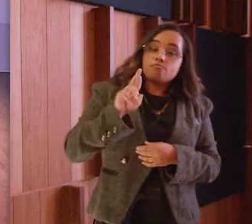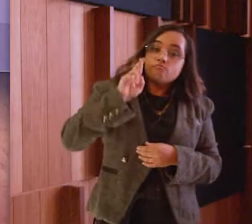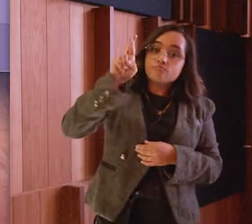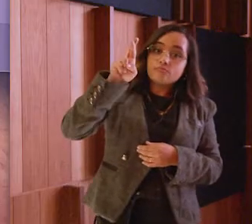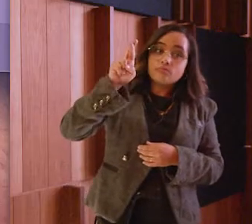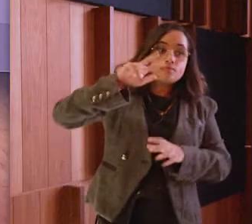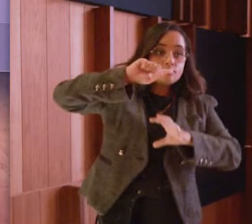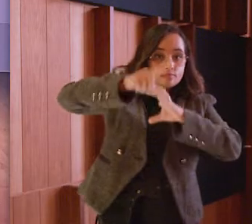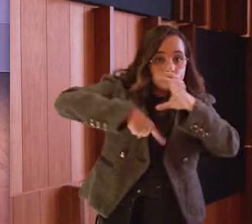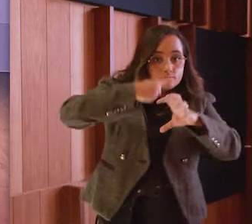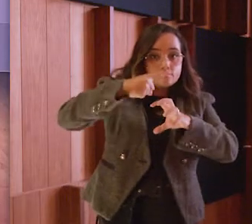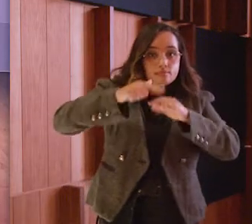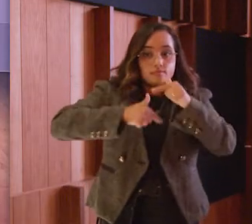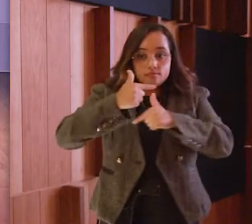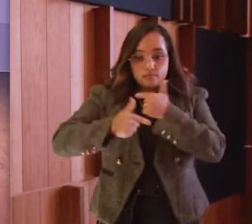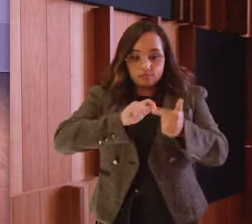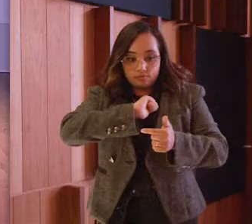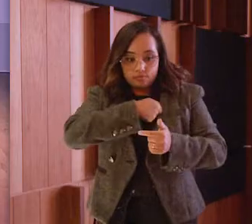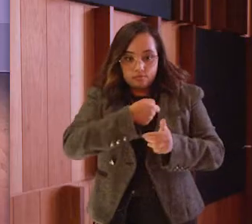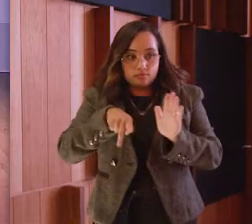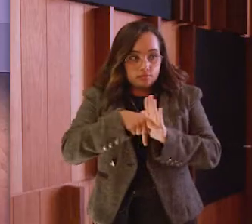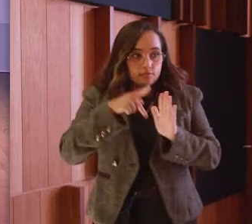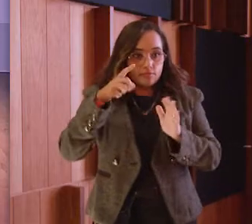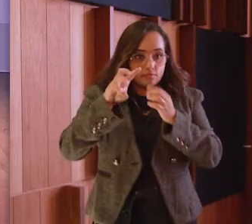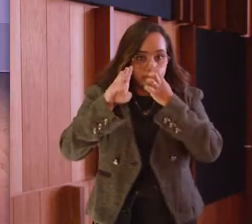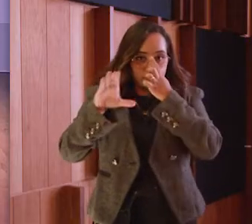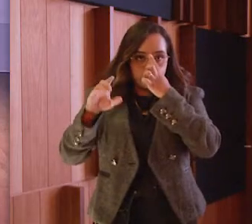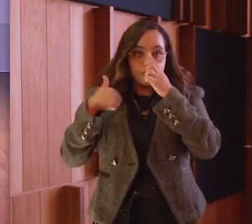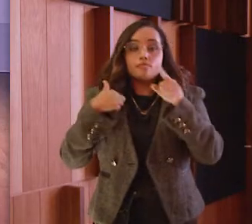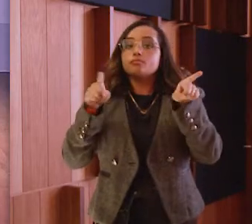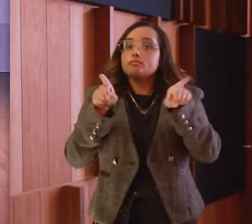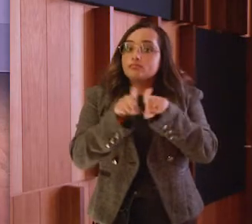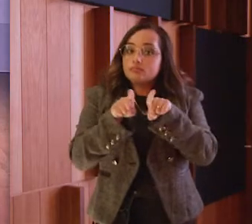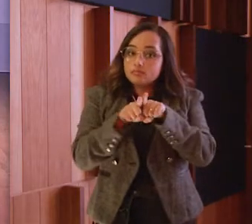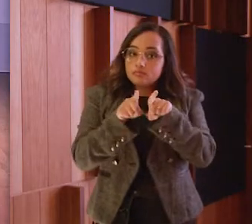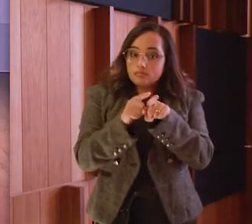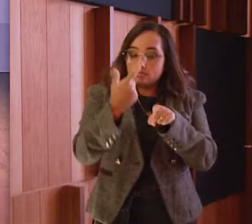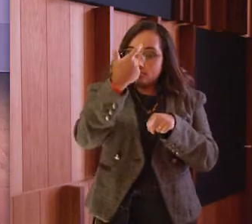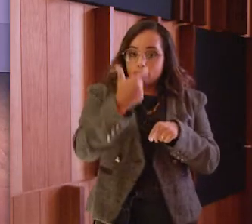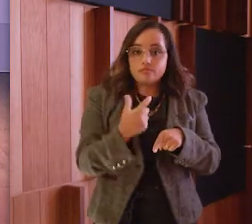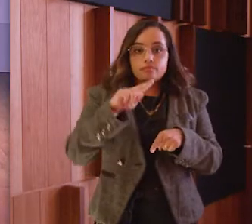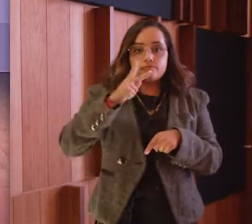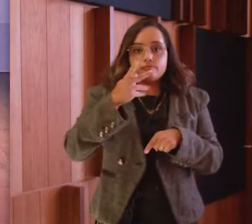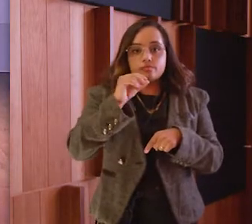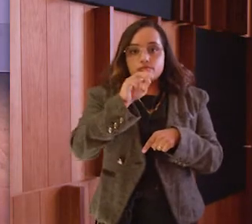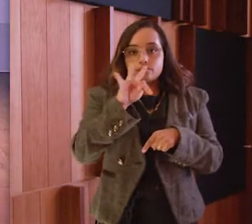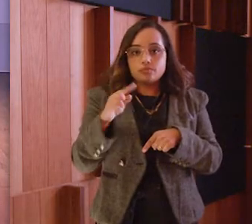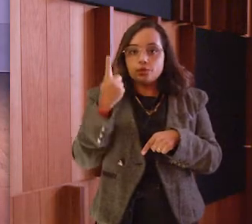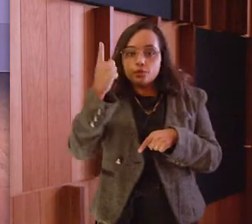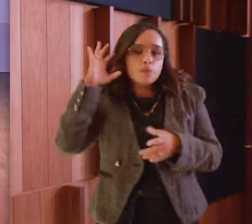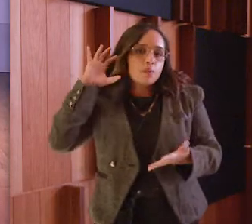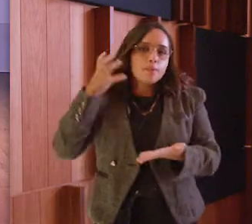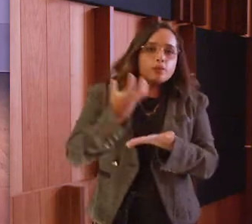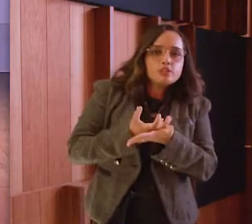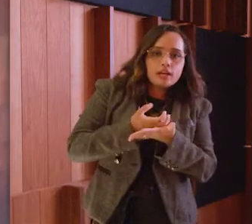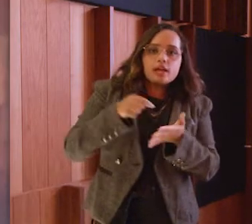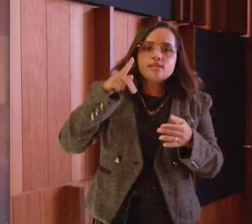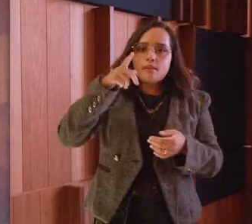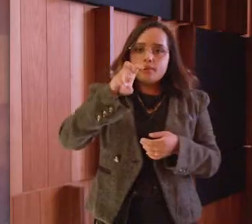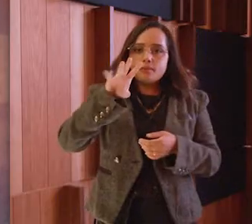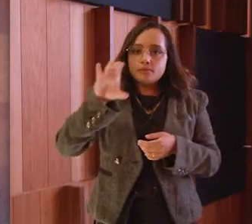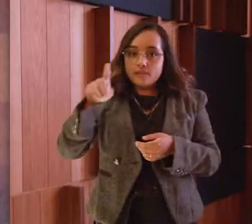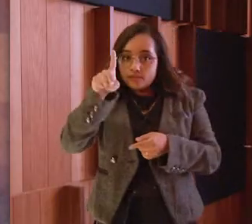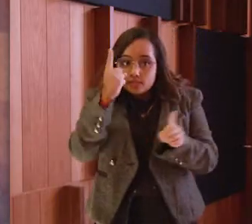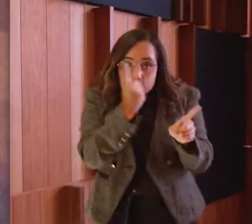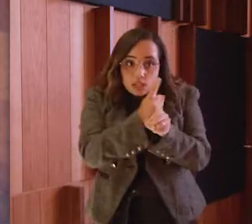the Cross-Border Tax Talks podcast. You can find that on YouTube or wherever you get your podcasts. Don't forget to like and